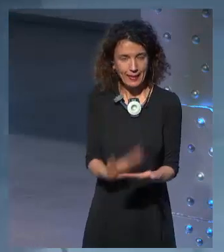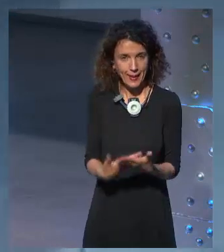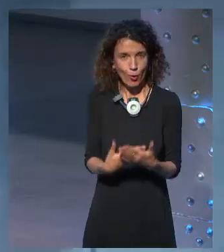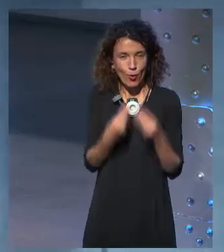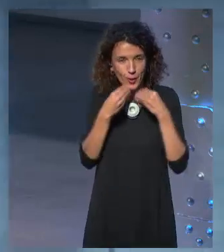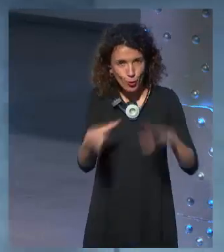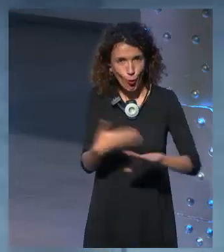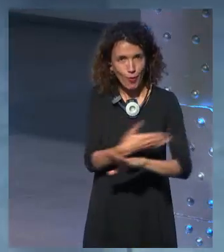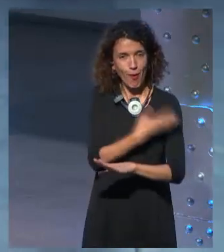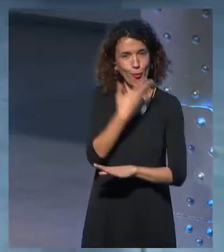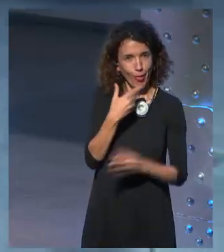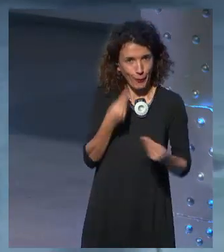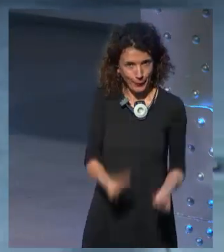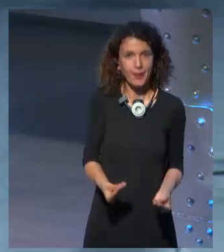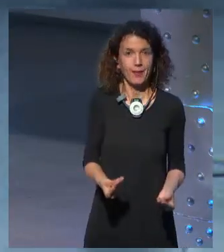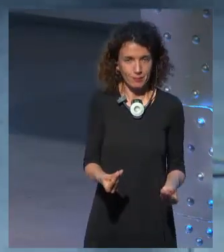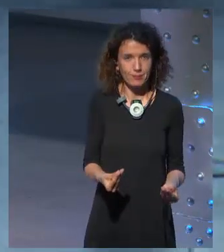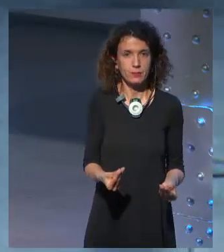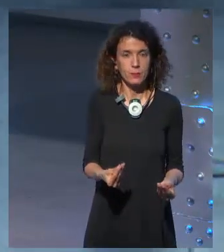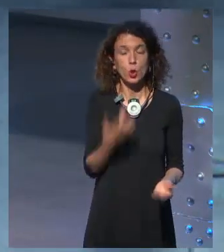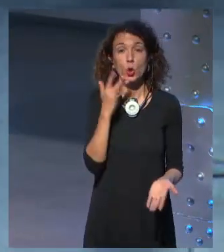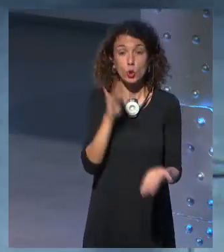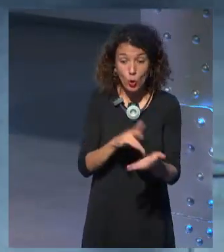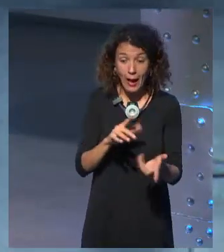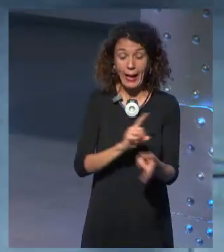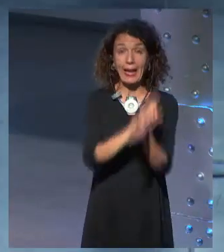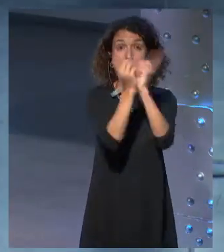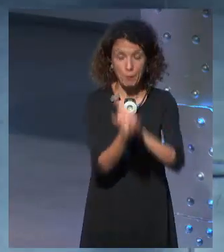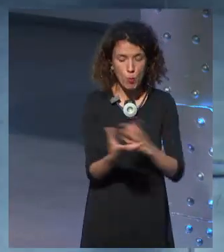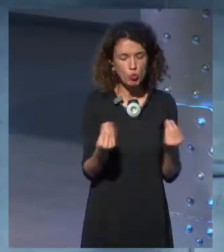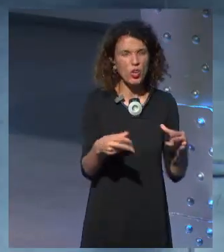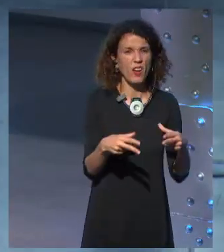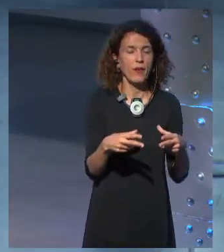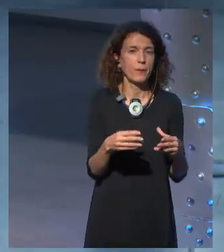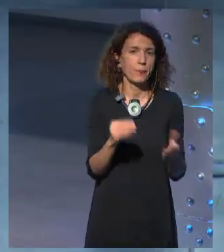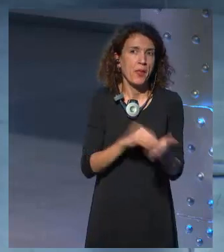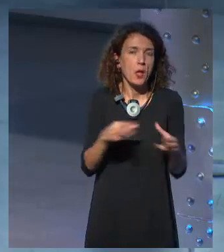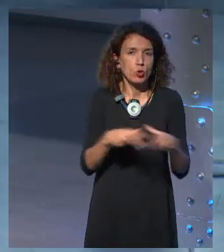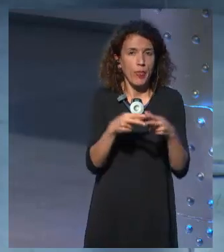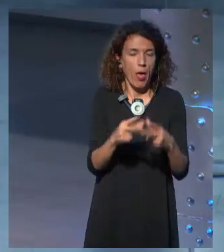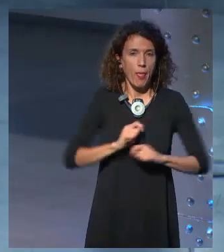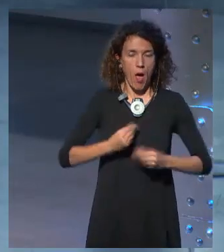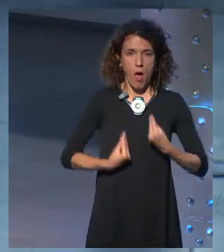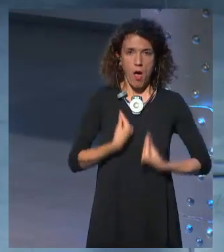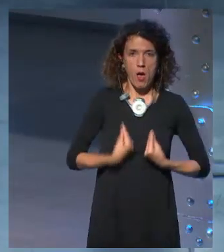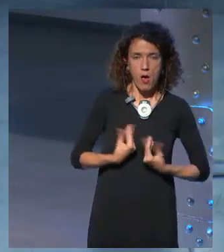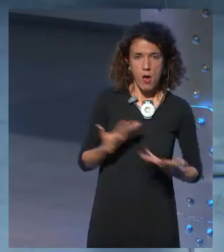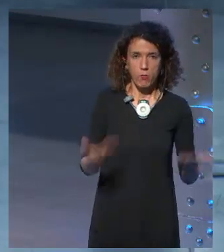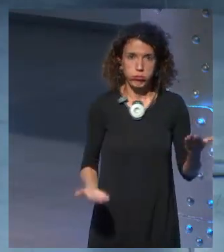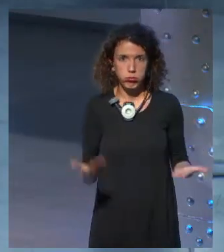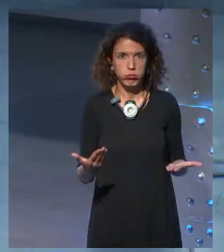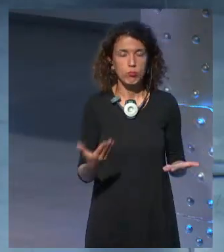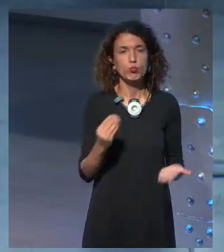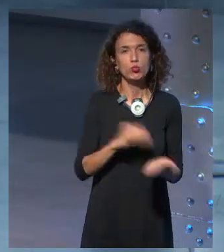these shifts, it has terrified us as a society. So when we shifted from scribes to the printing press,